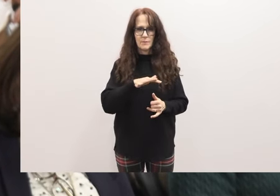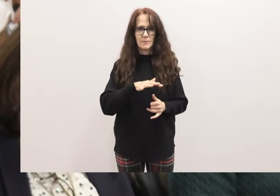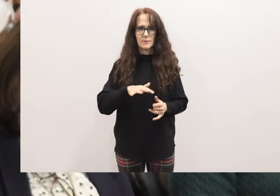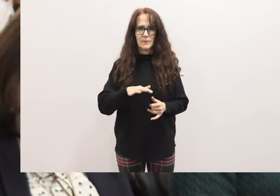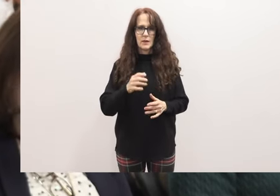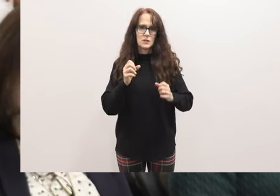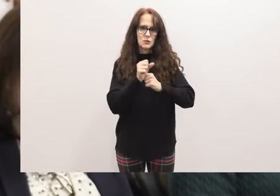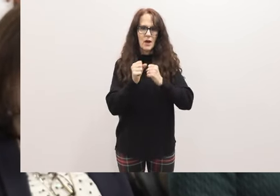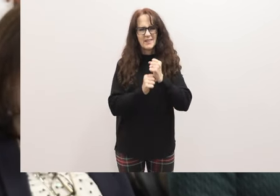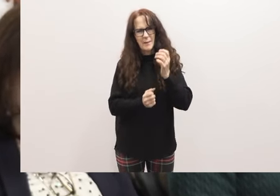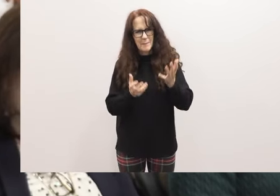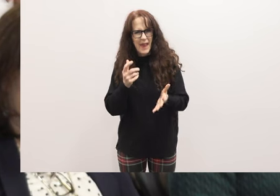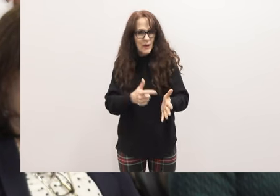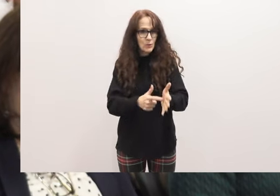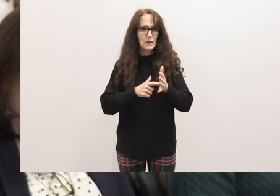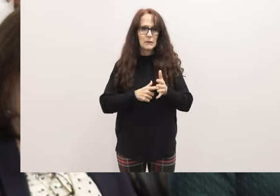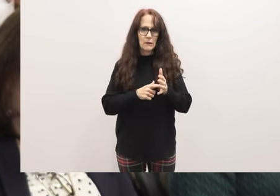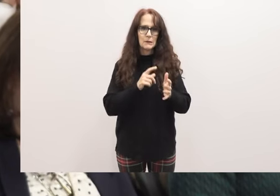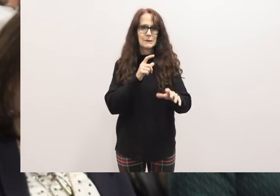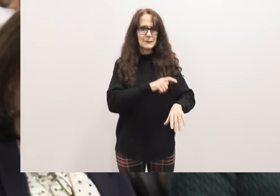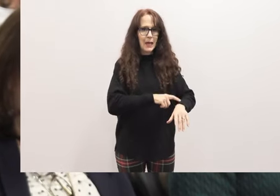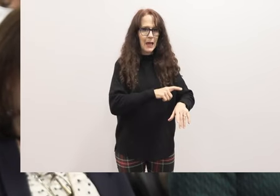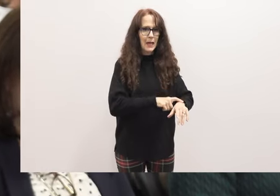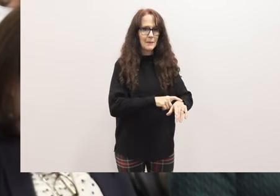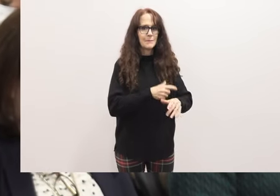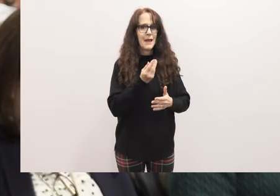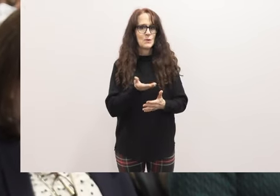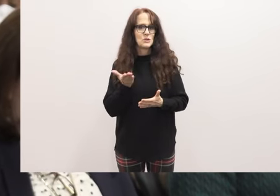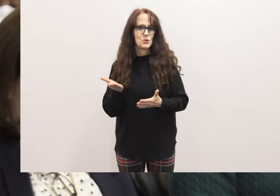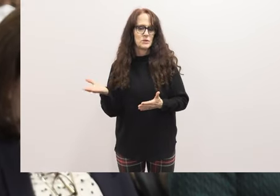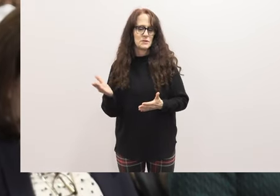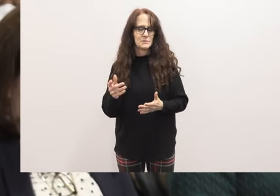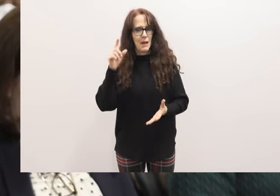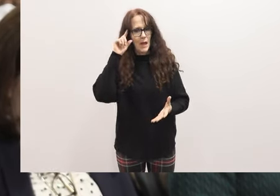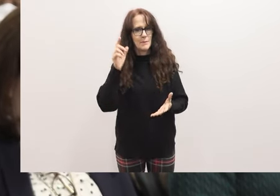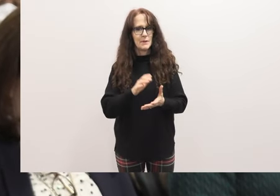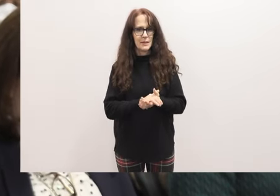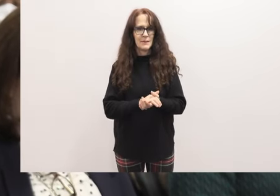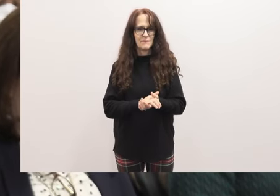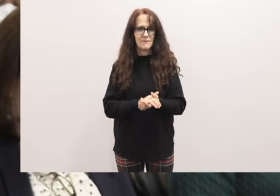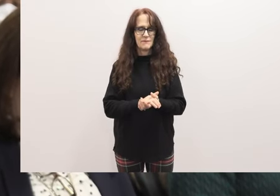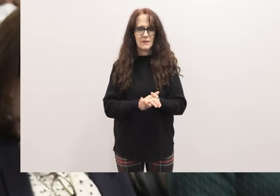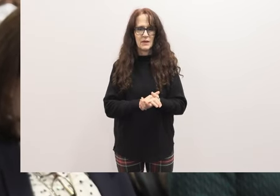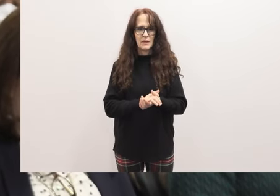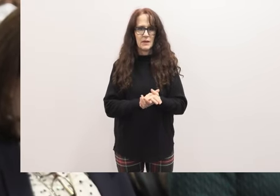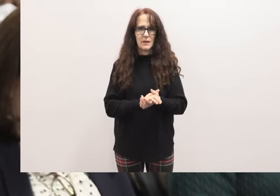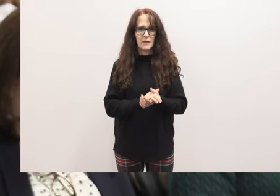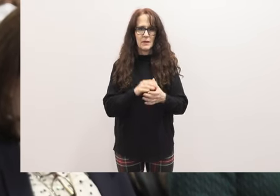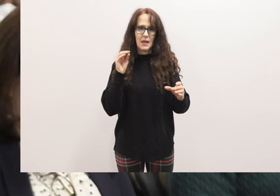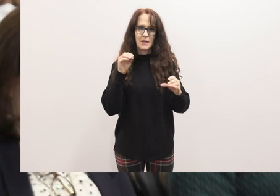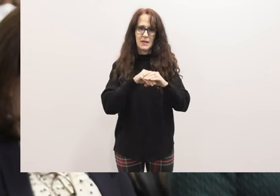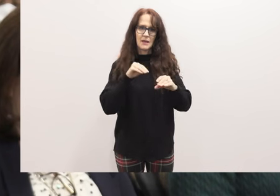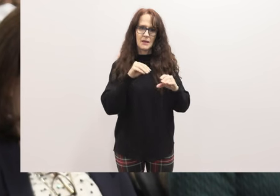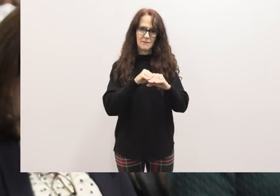adding new playground structures may require time and resources, but I believe that this is an investment